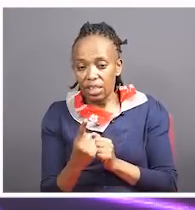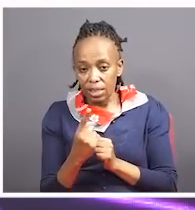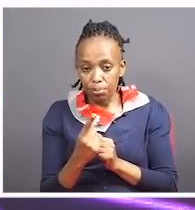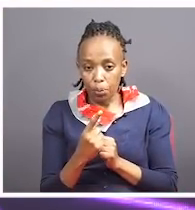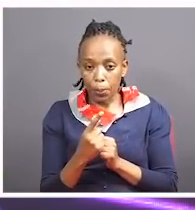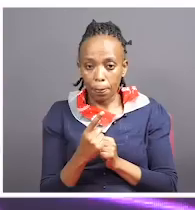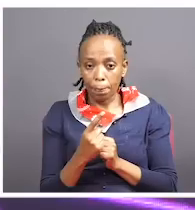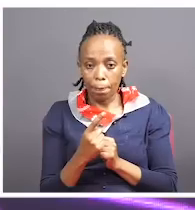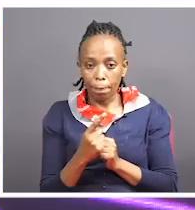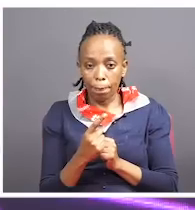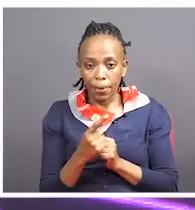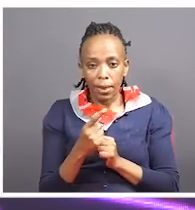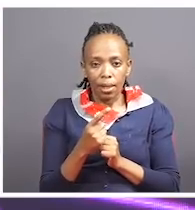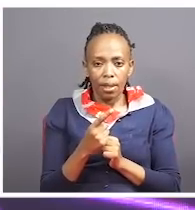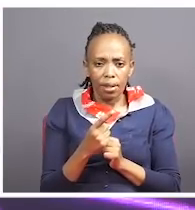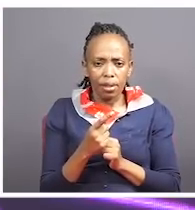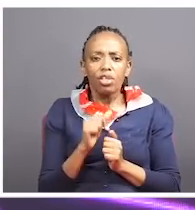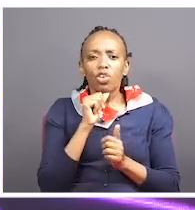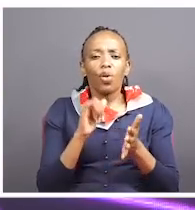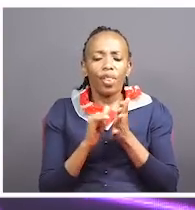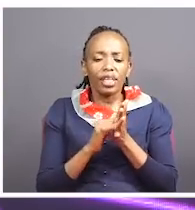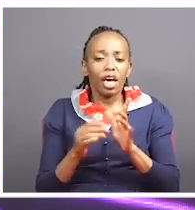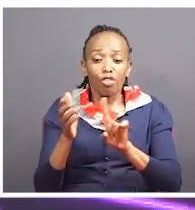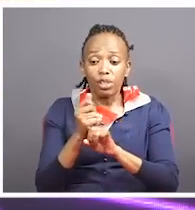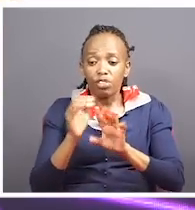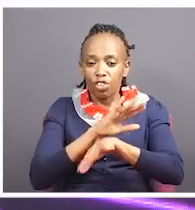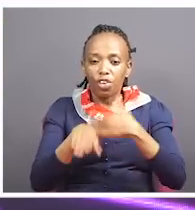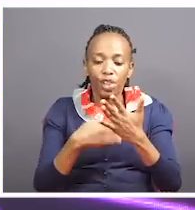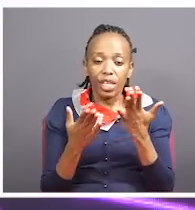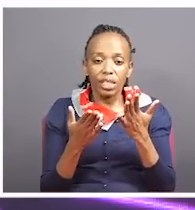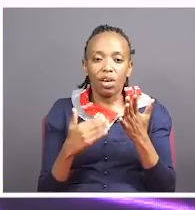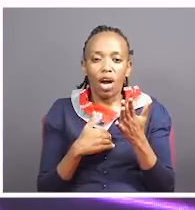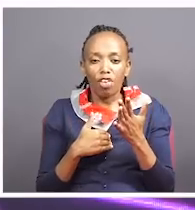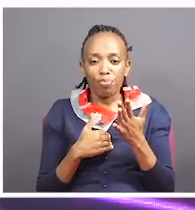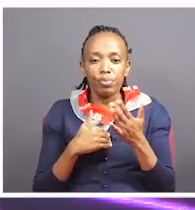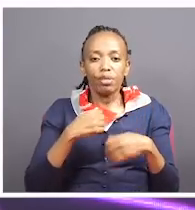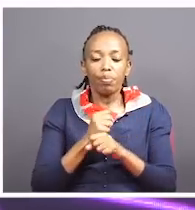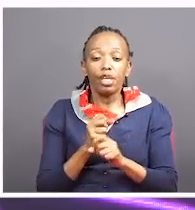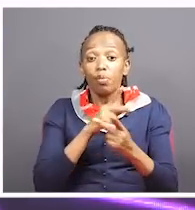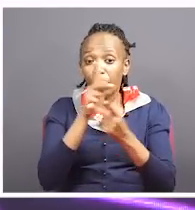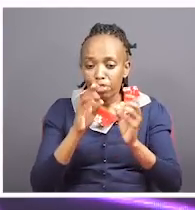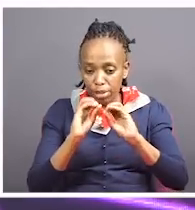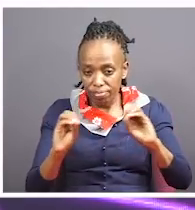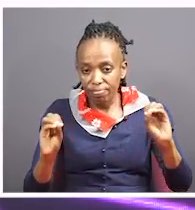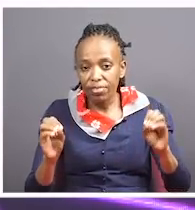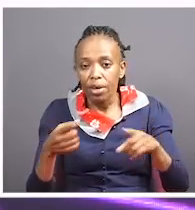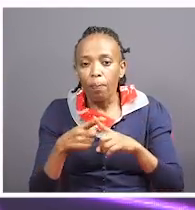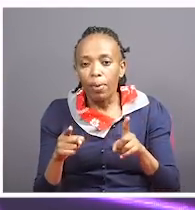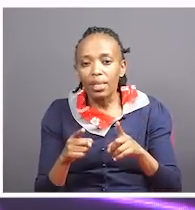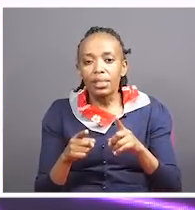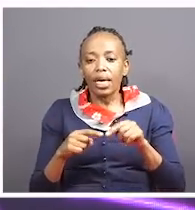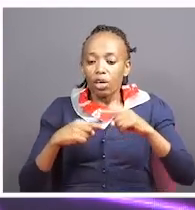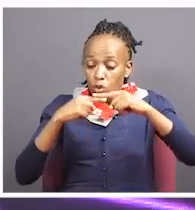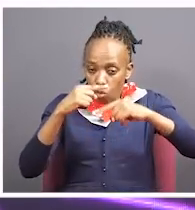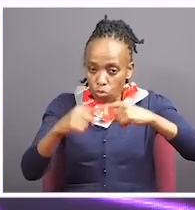this. "Not that I have already obtained all this, or have already been made perfect, but